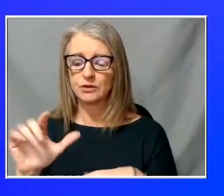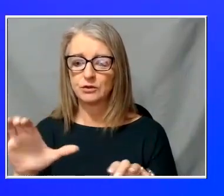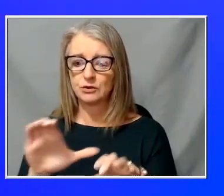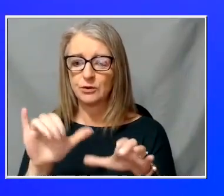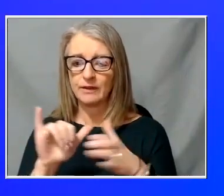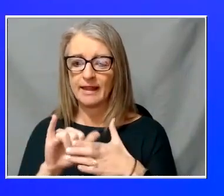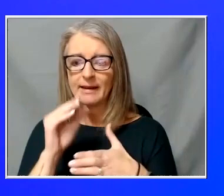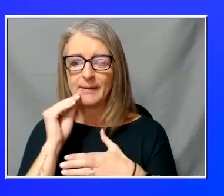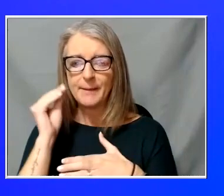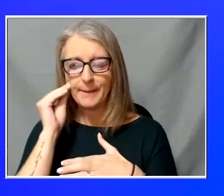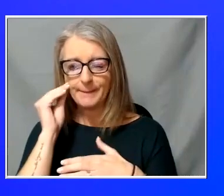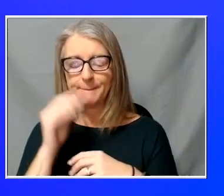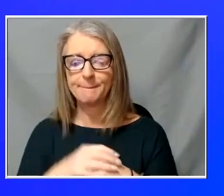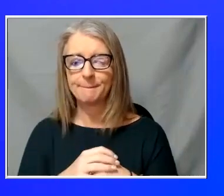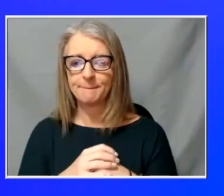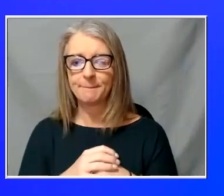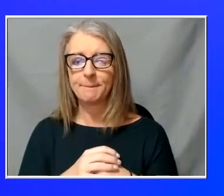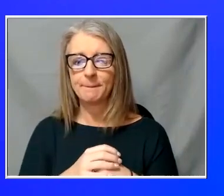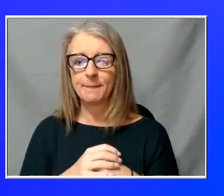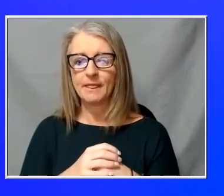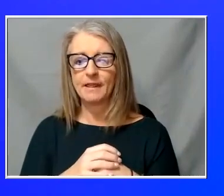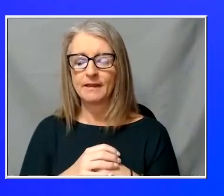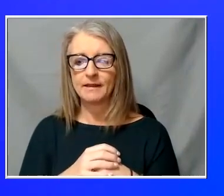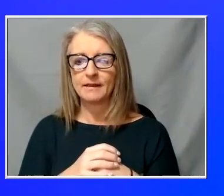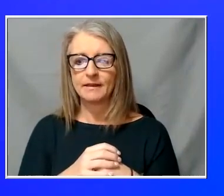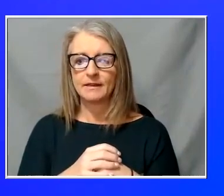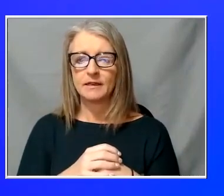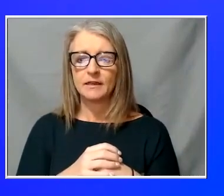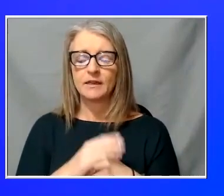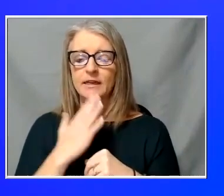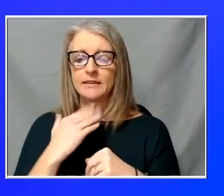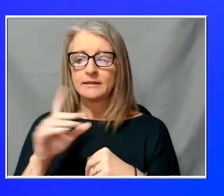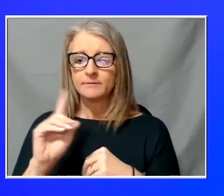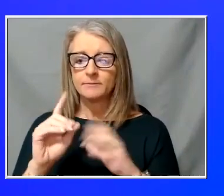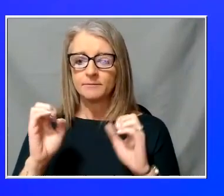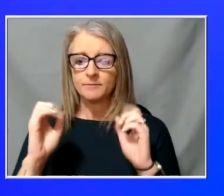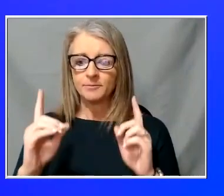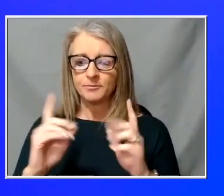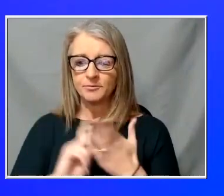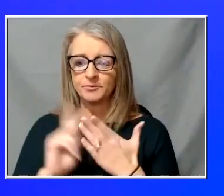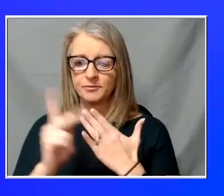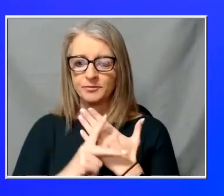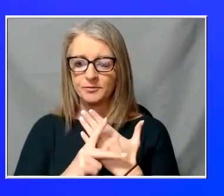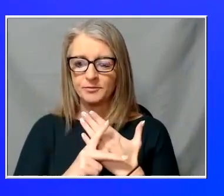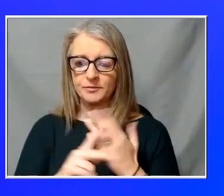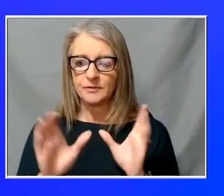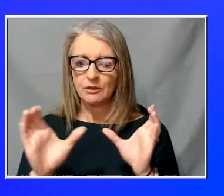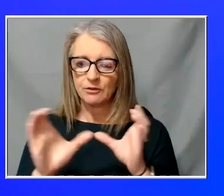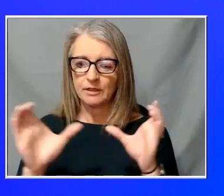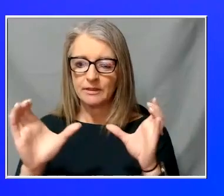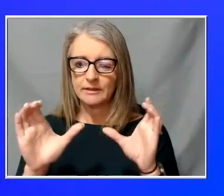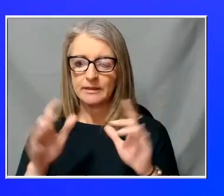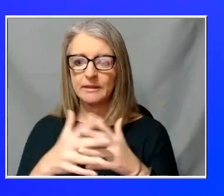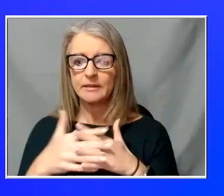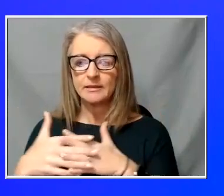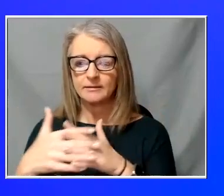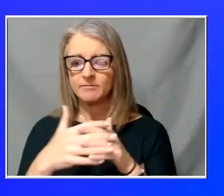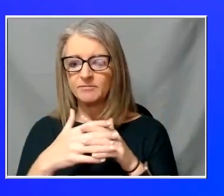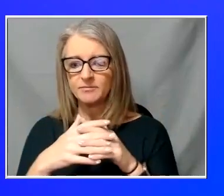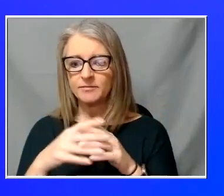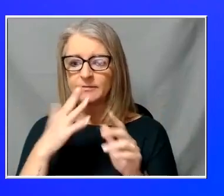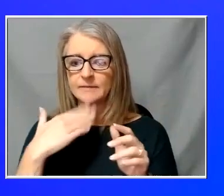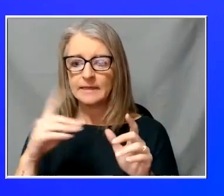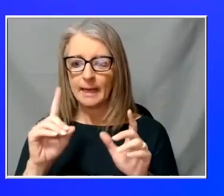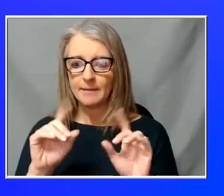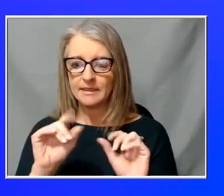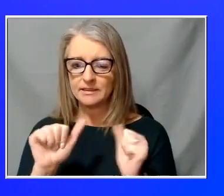home, right? So our diabetes education program is accredited by American Diabetes Association,